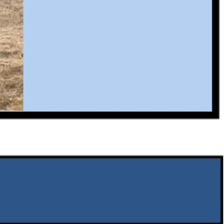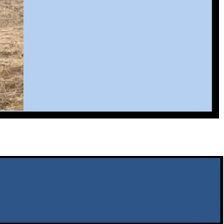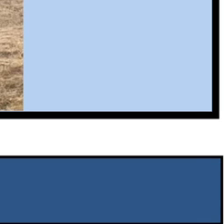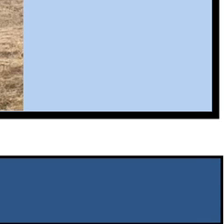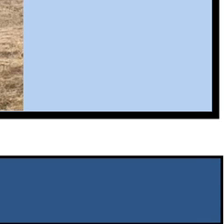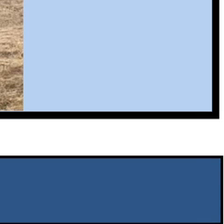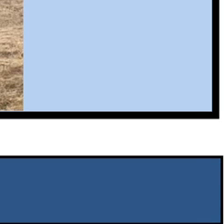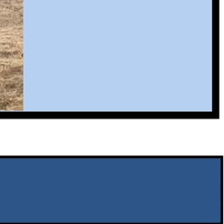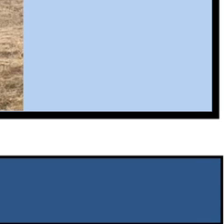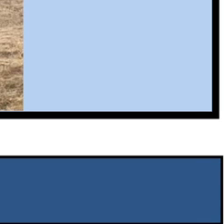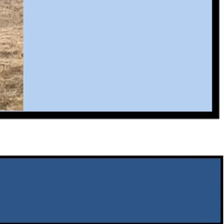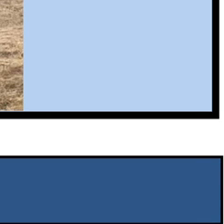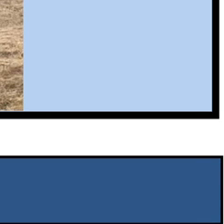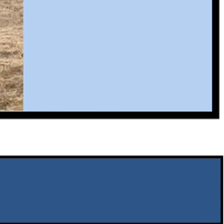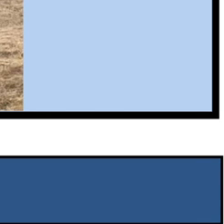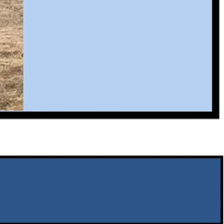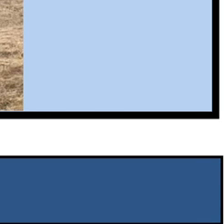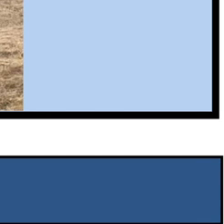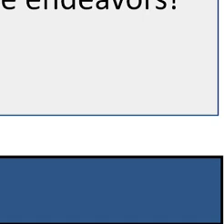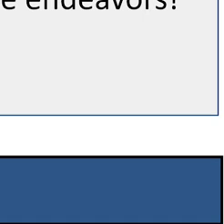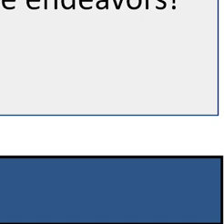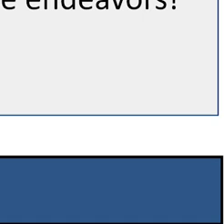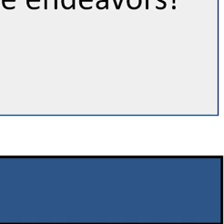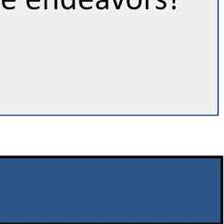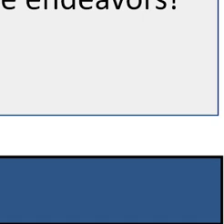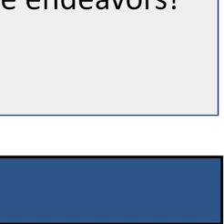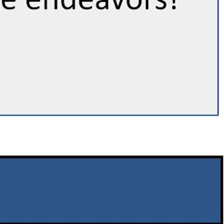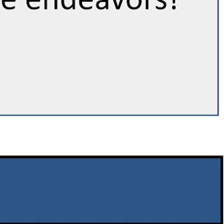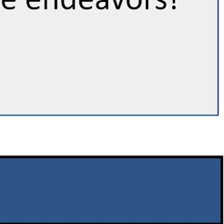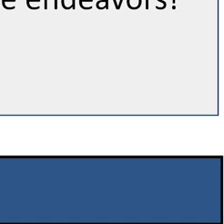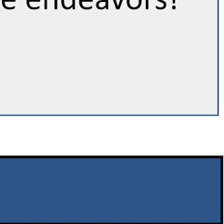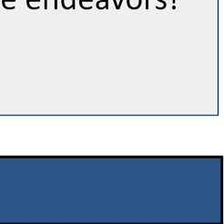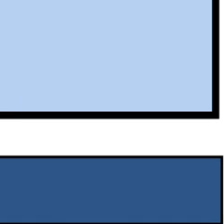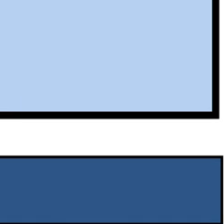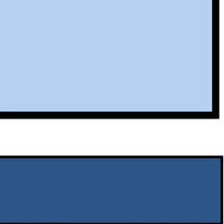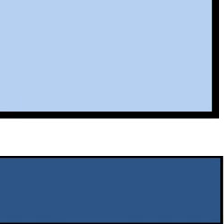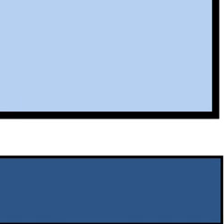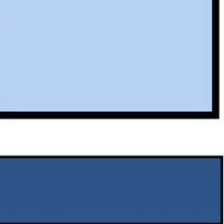Pletnikoff. Marianne Ransdell. Christopher Rich.